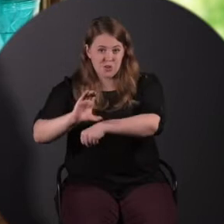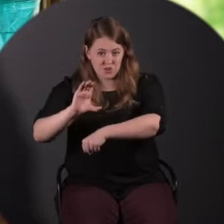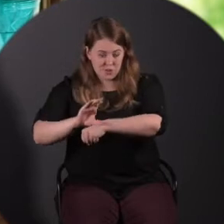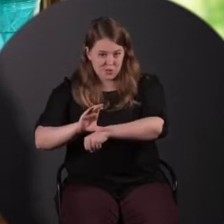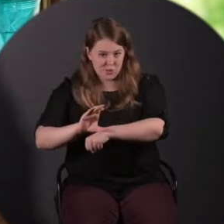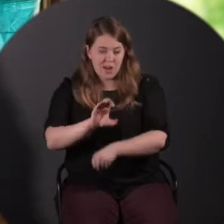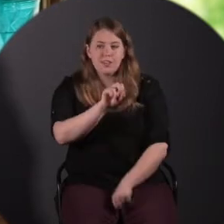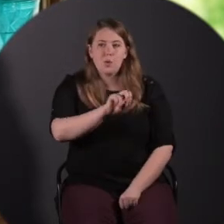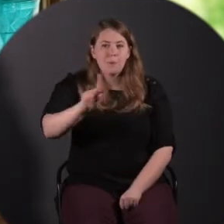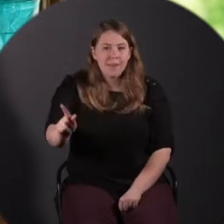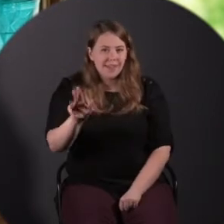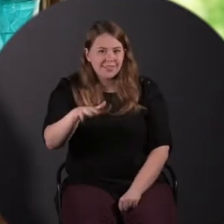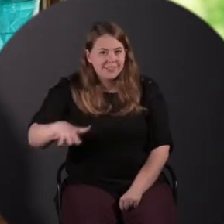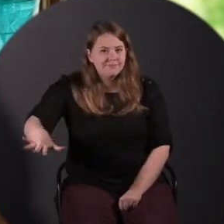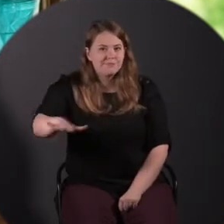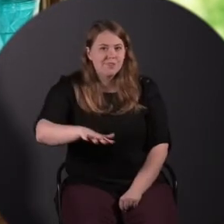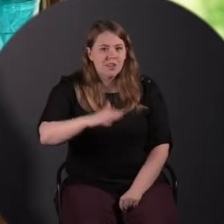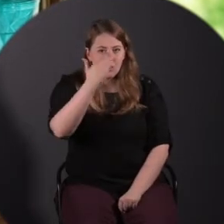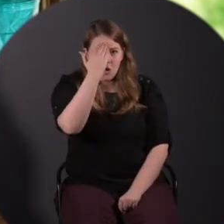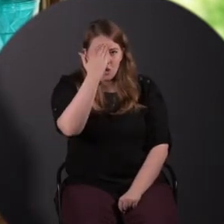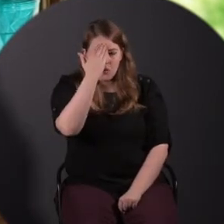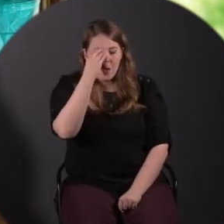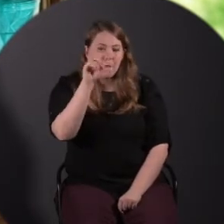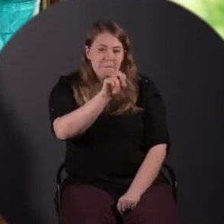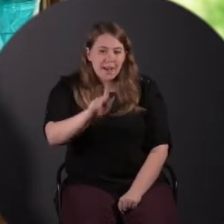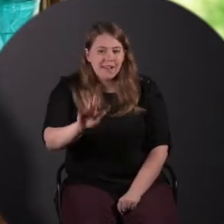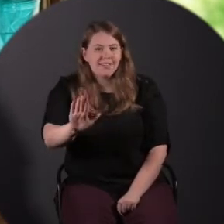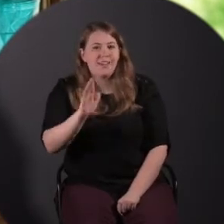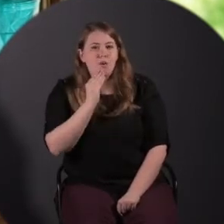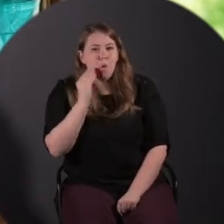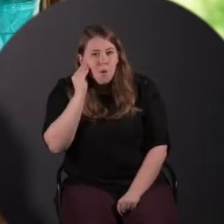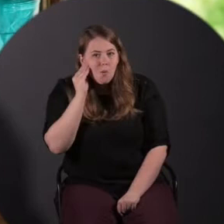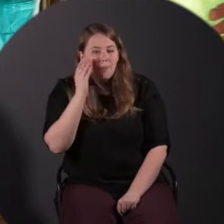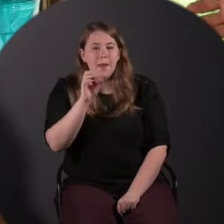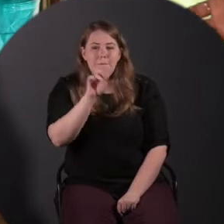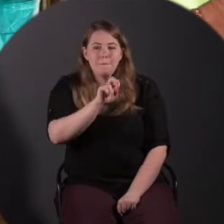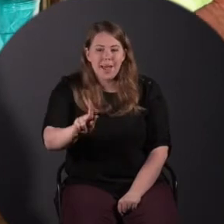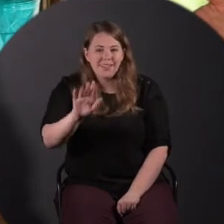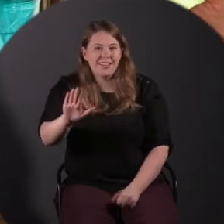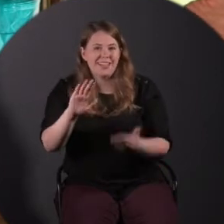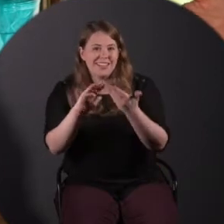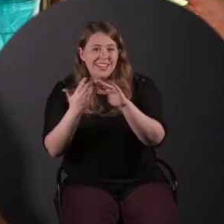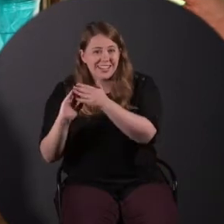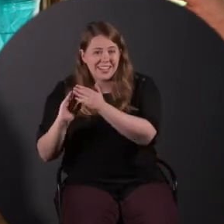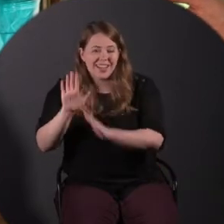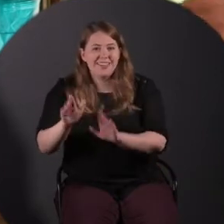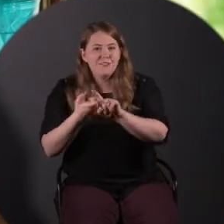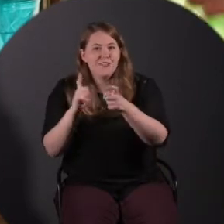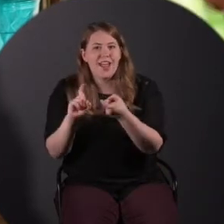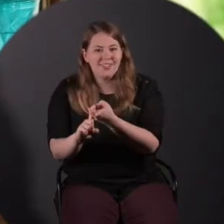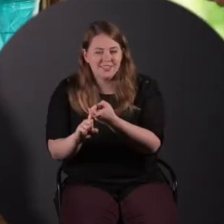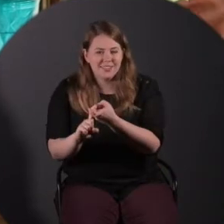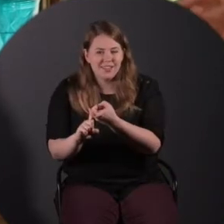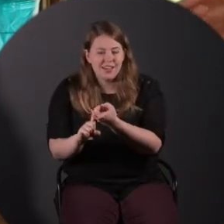back to what was familiar, to the home that they loved, to the city that they loved, maybe to friends who are still there that they loved.